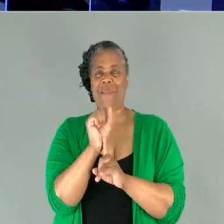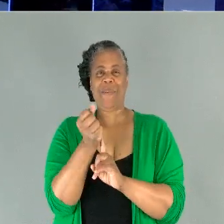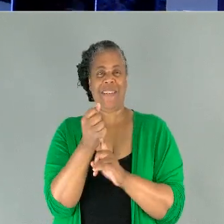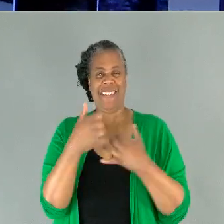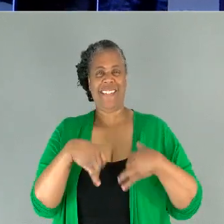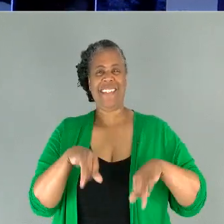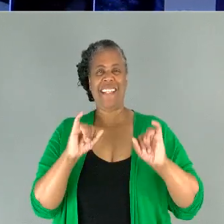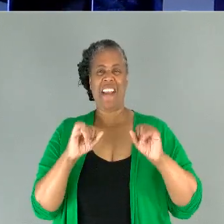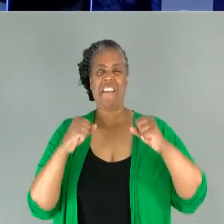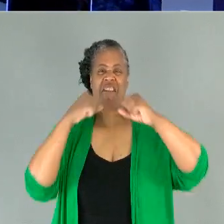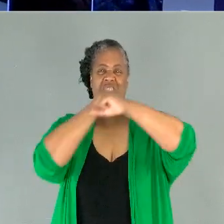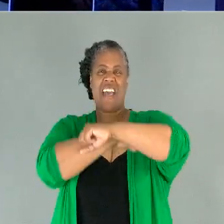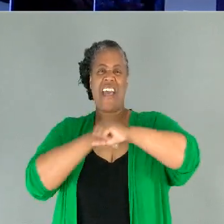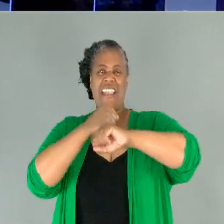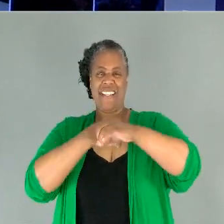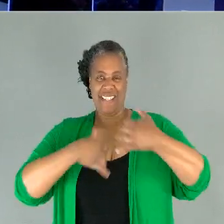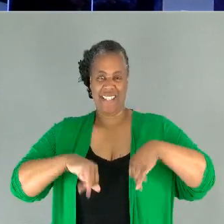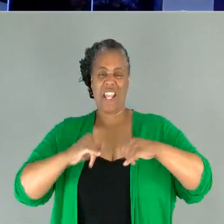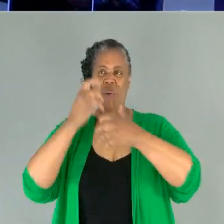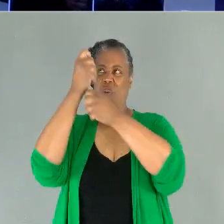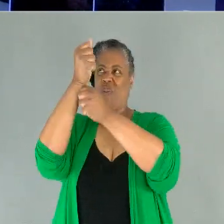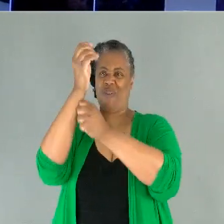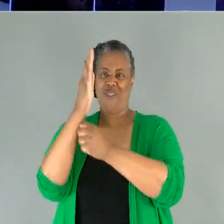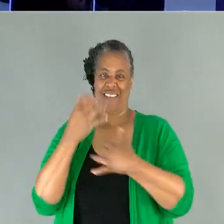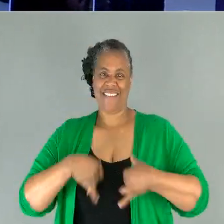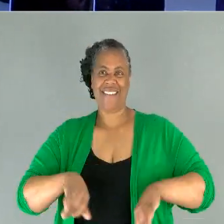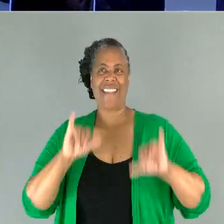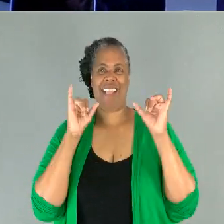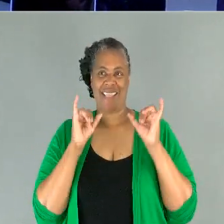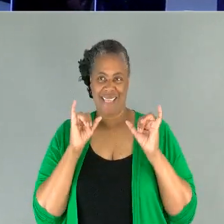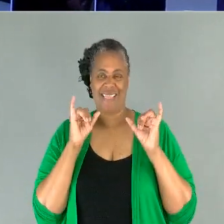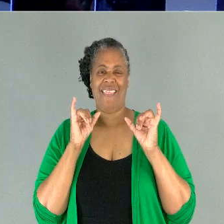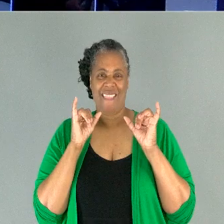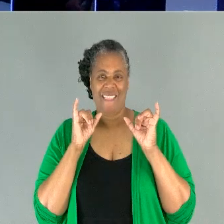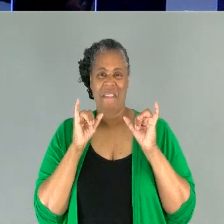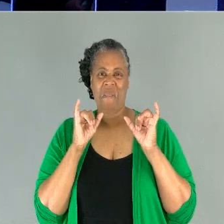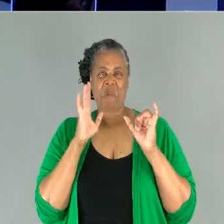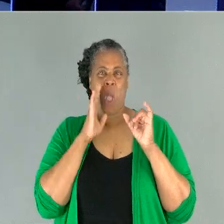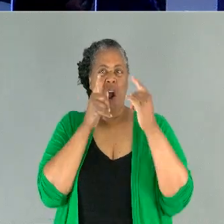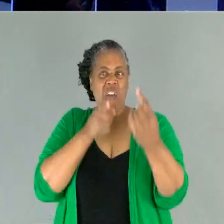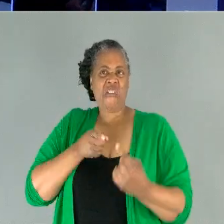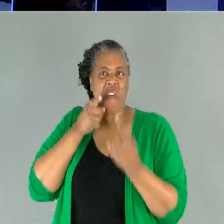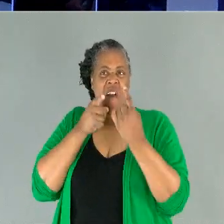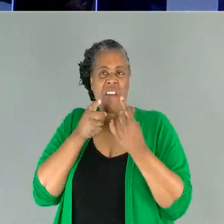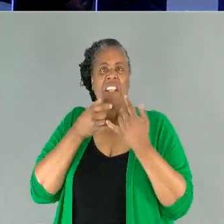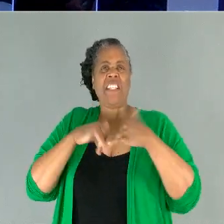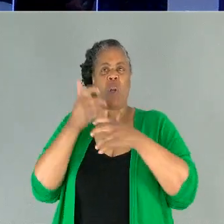a fight, even in the middle of a storm, even in the middle of the